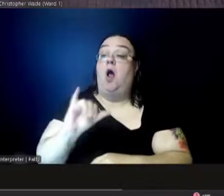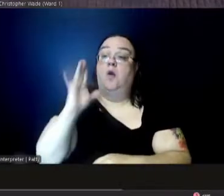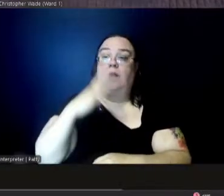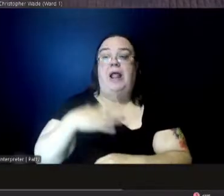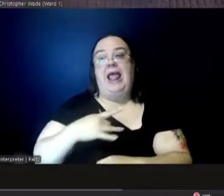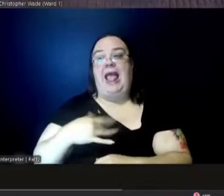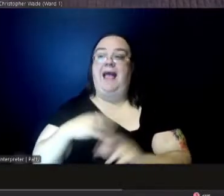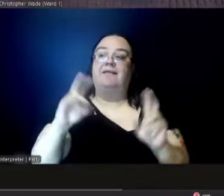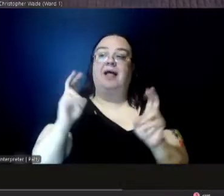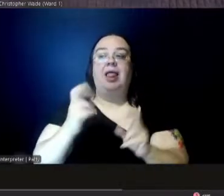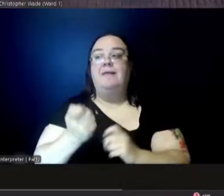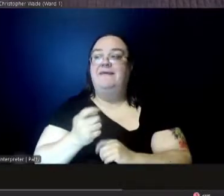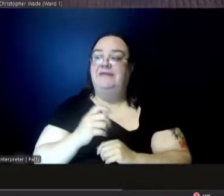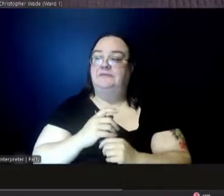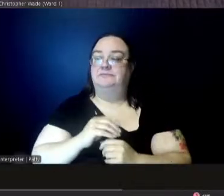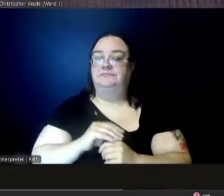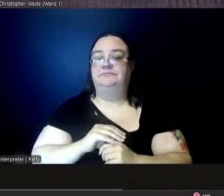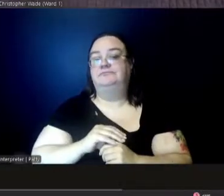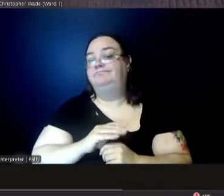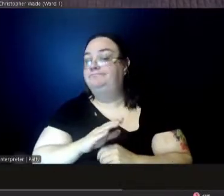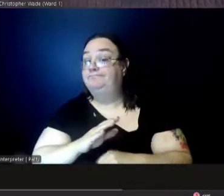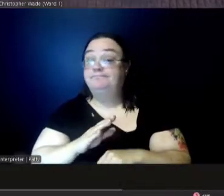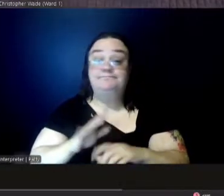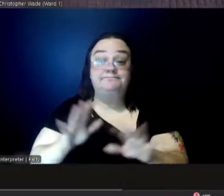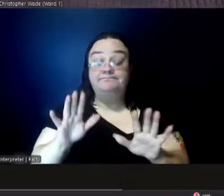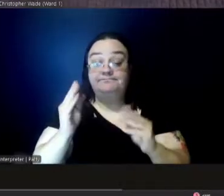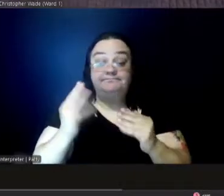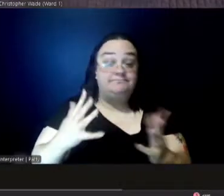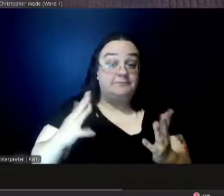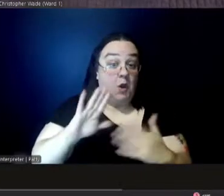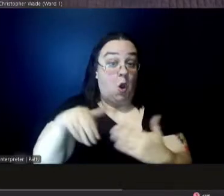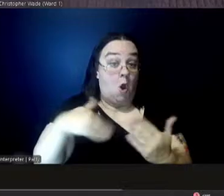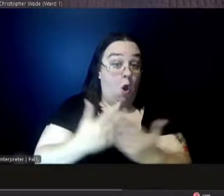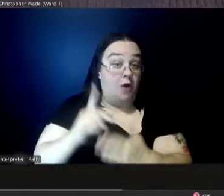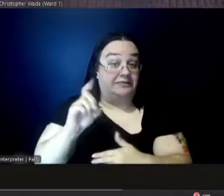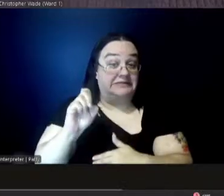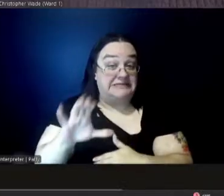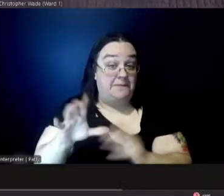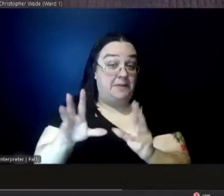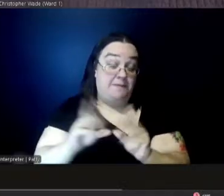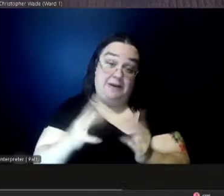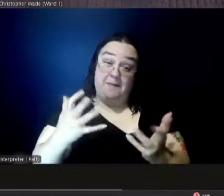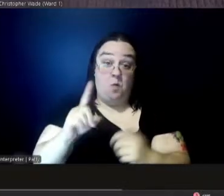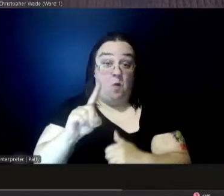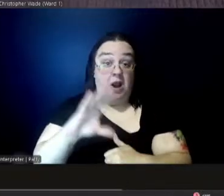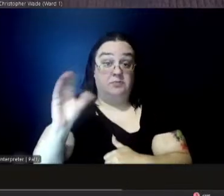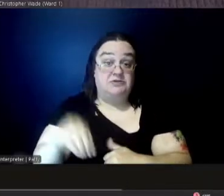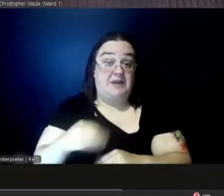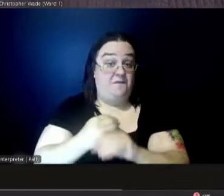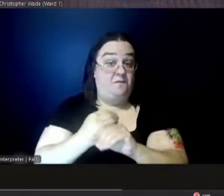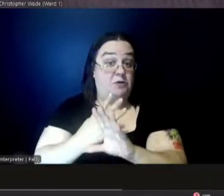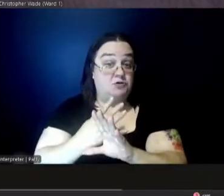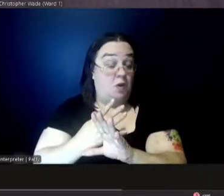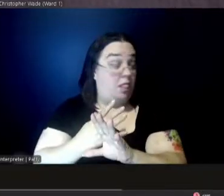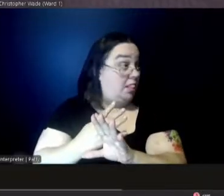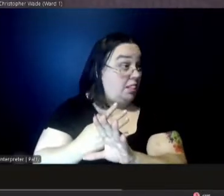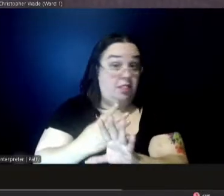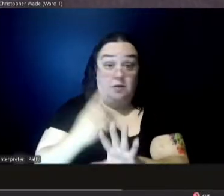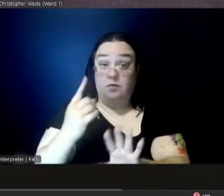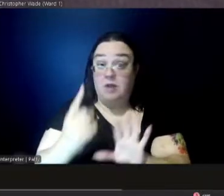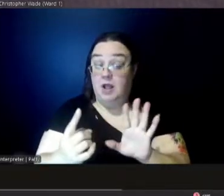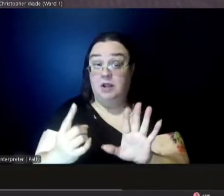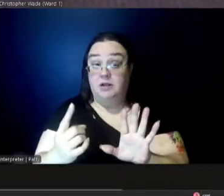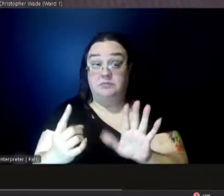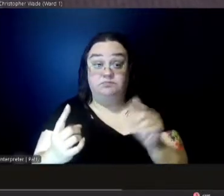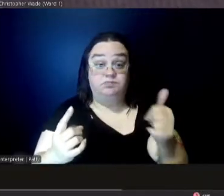perhaps, that all of the December meetings could be 100% virtual. Going once. I'm getting a thumbs up